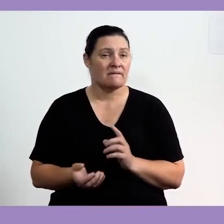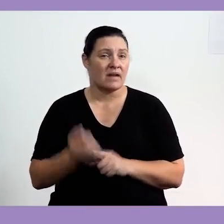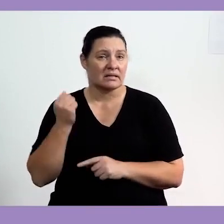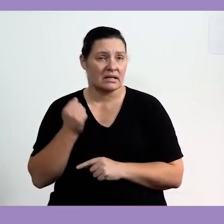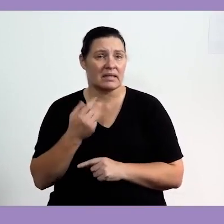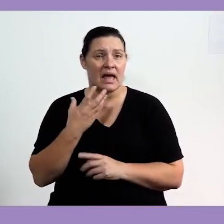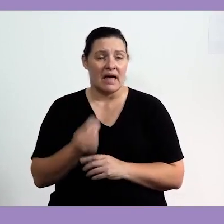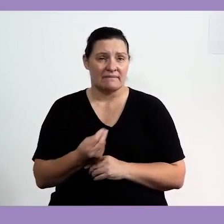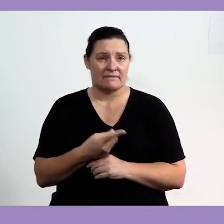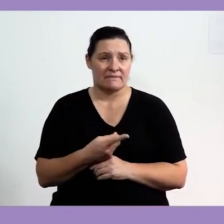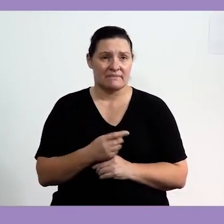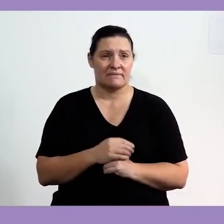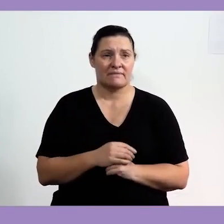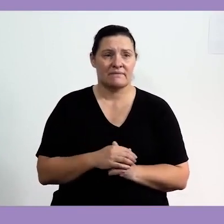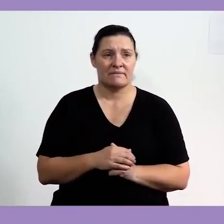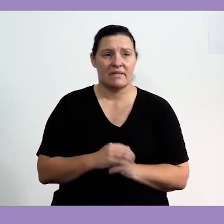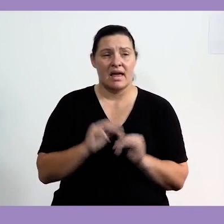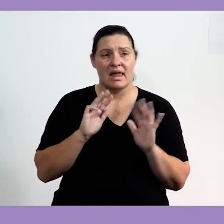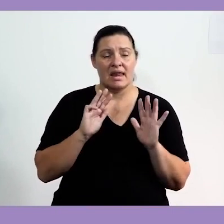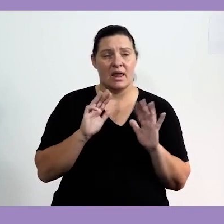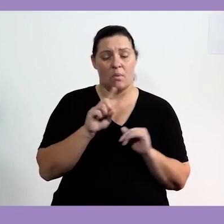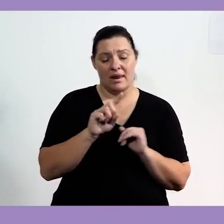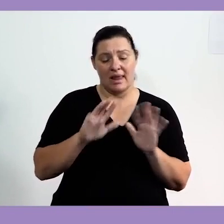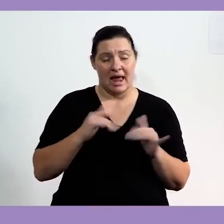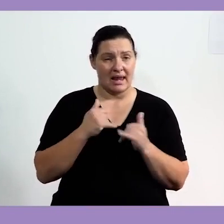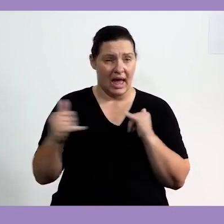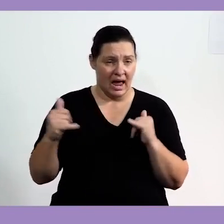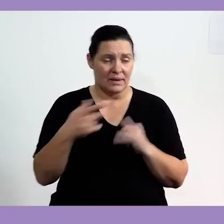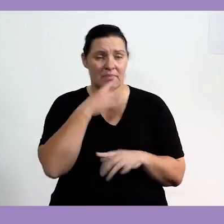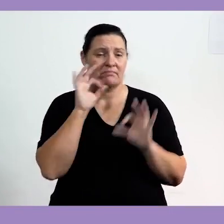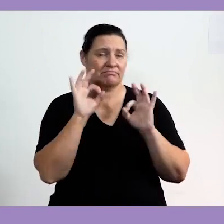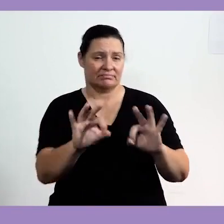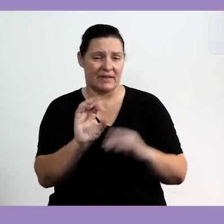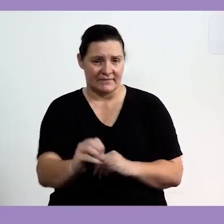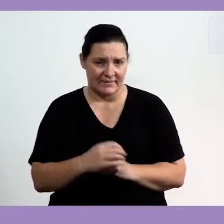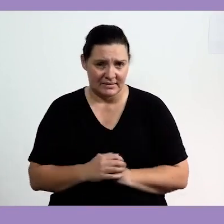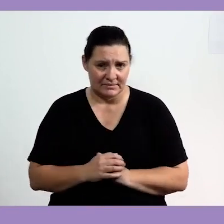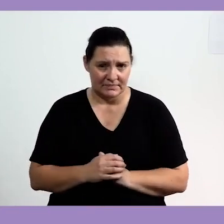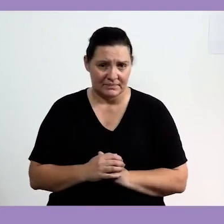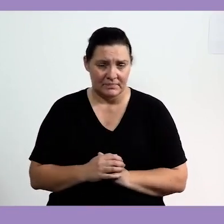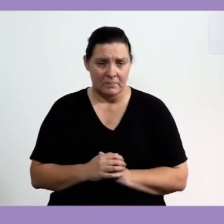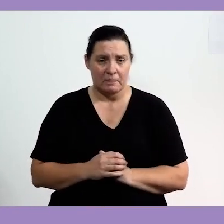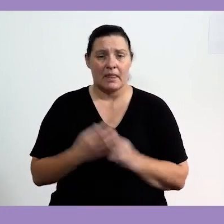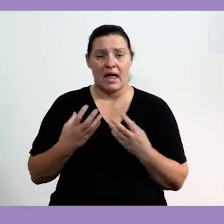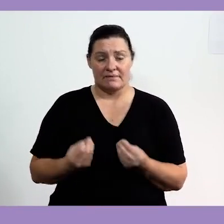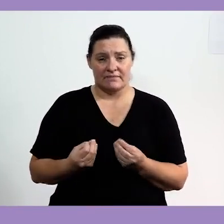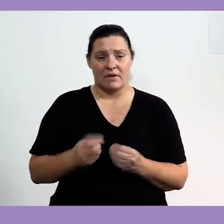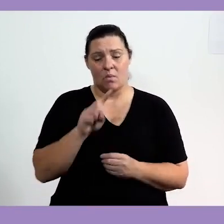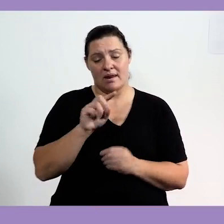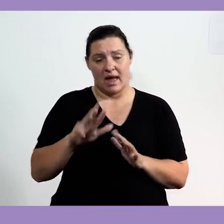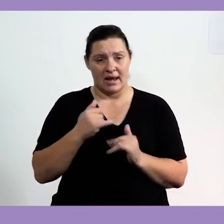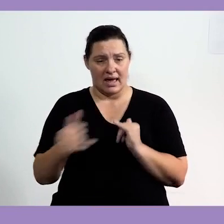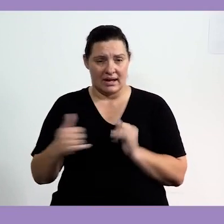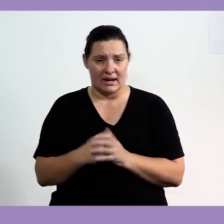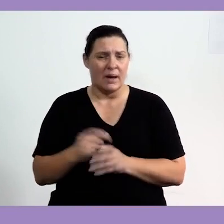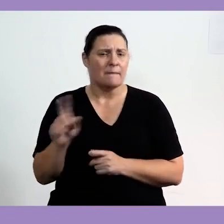If you found that they are going to be 19 lines, then you are absolutely correct. There are